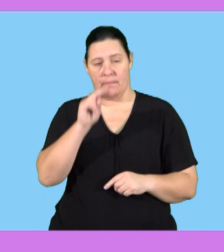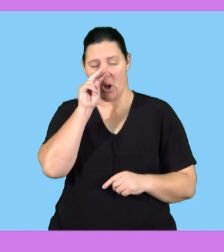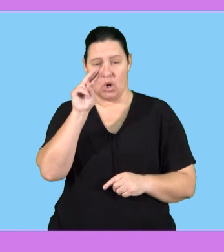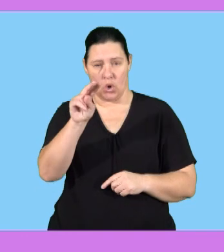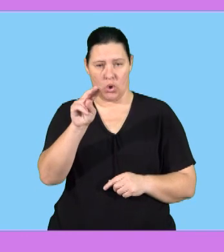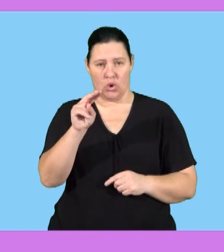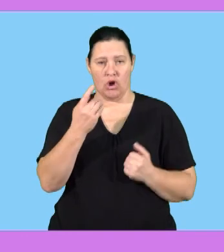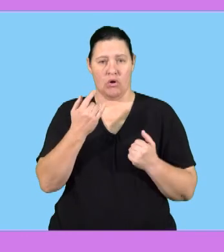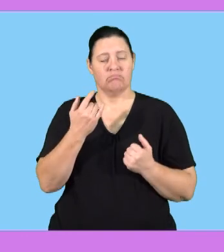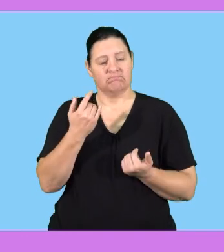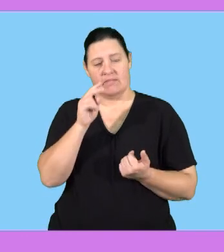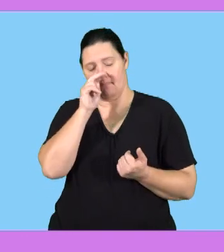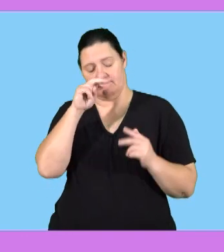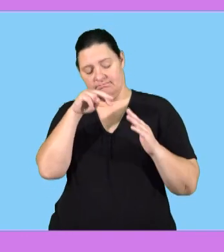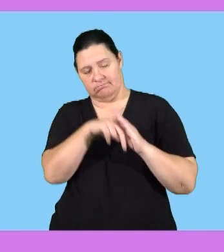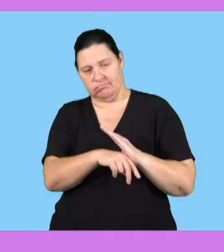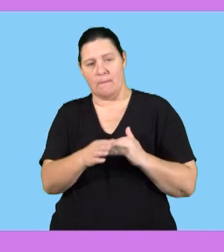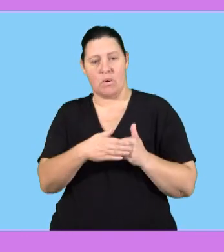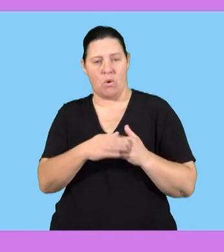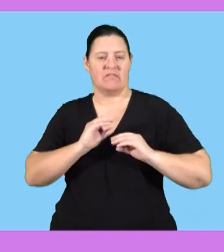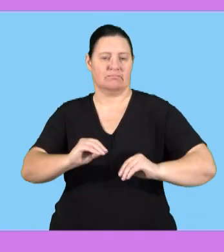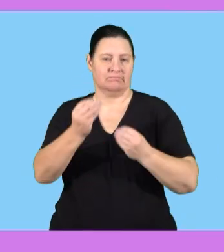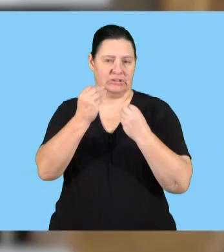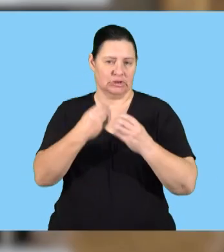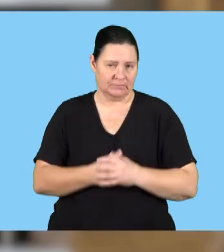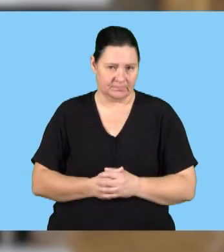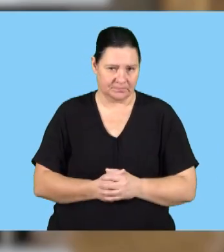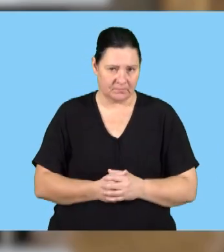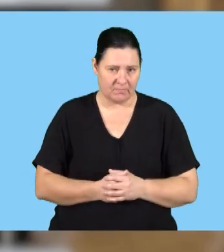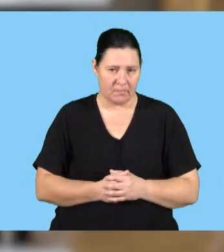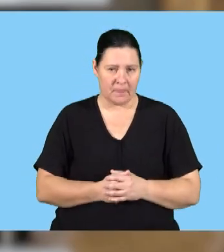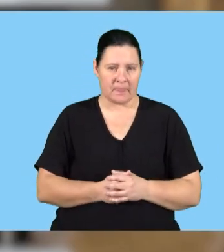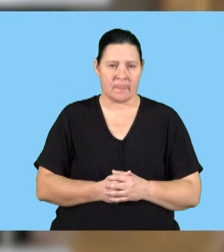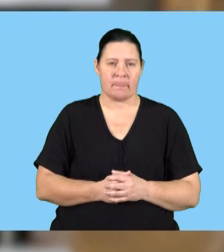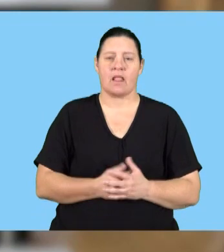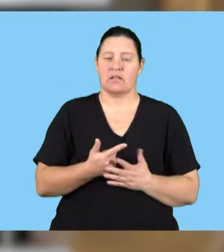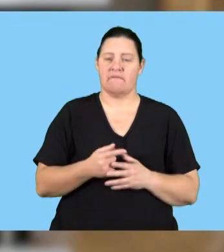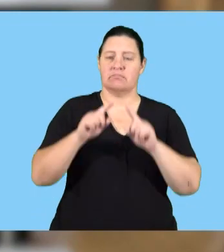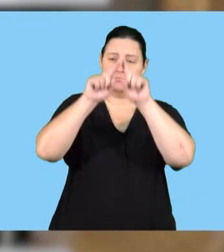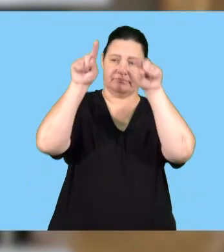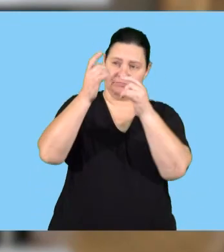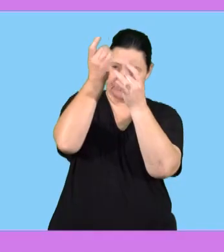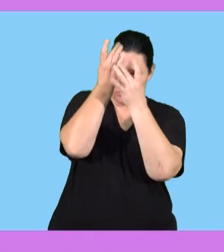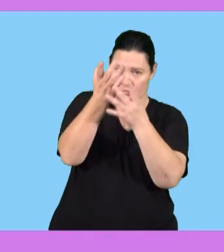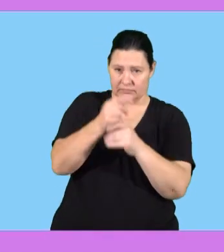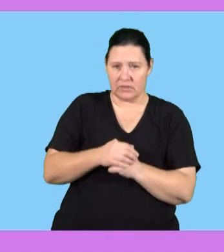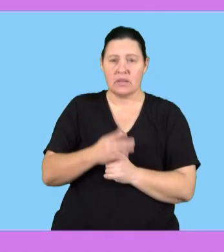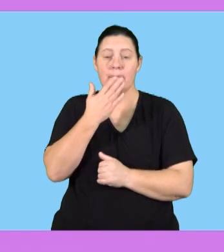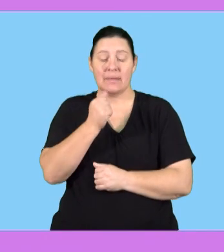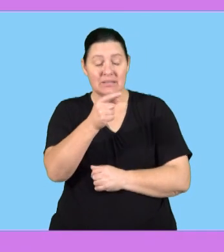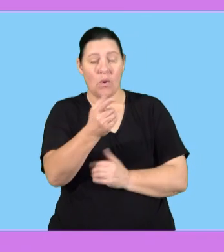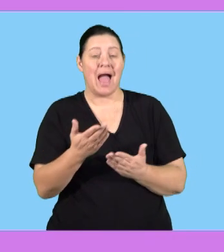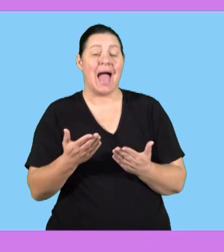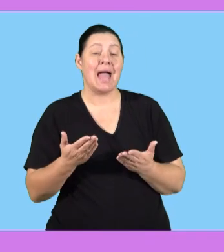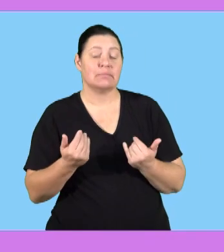look at that in more detail as we move on with the lesson. Now, I have a little note here for you. It says, please note, you are